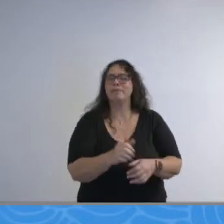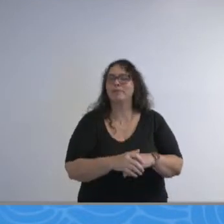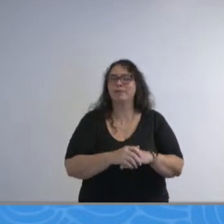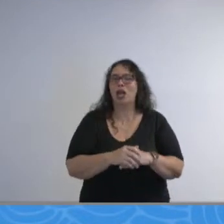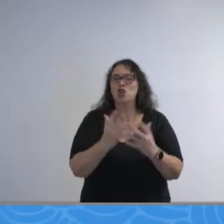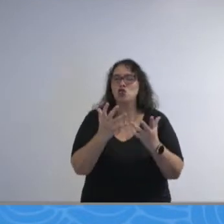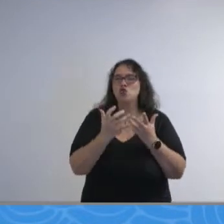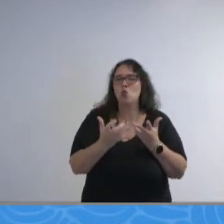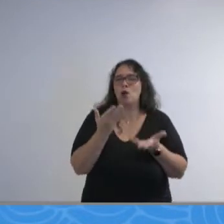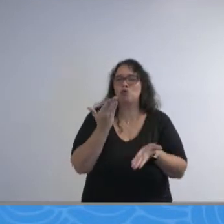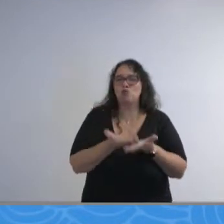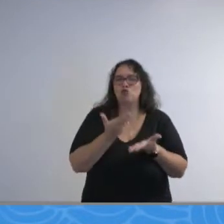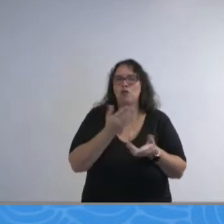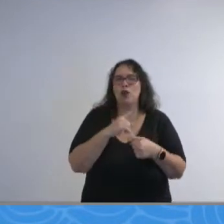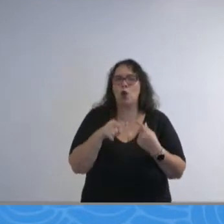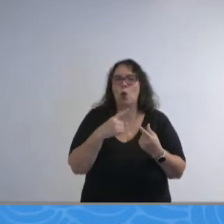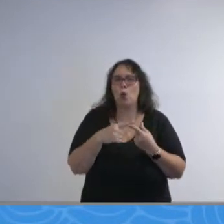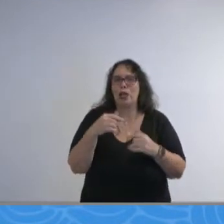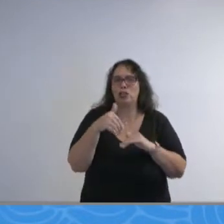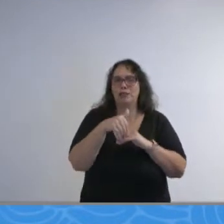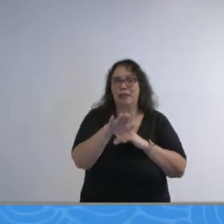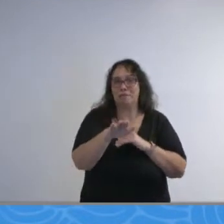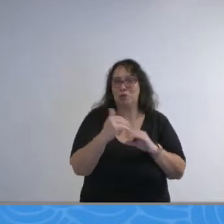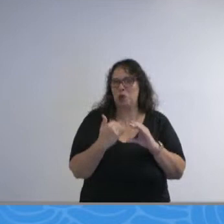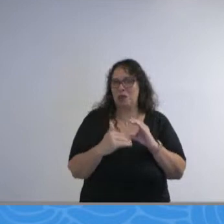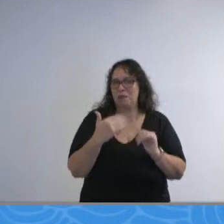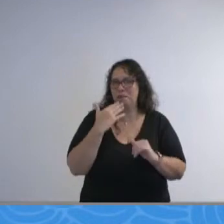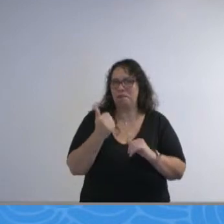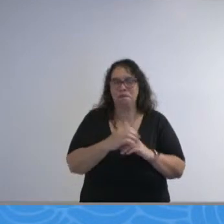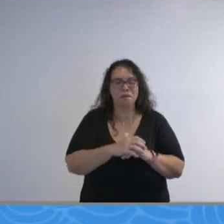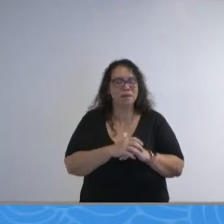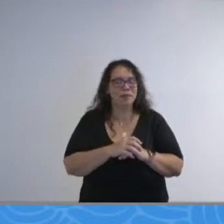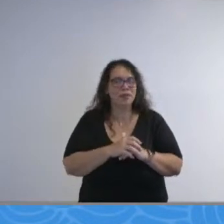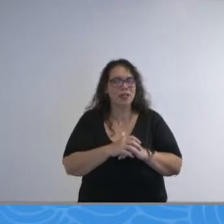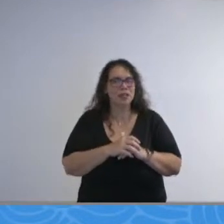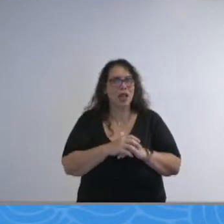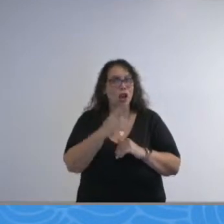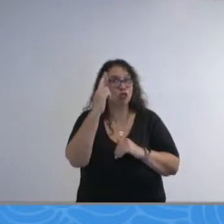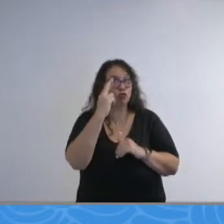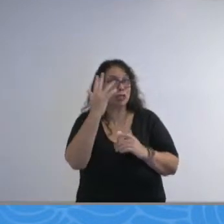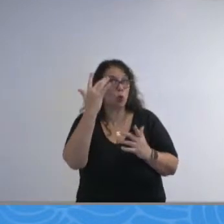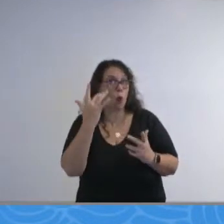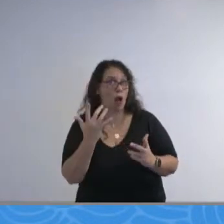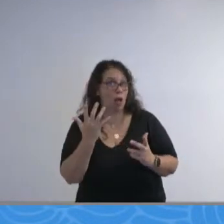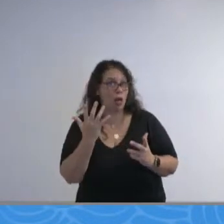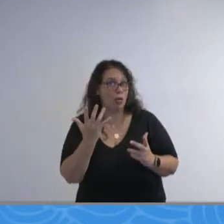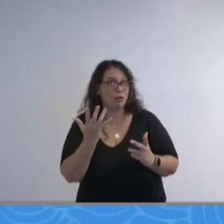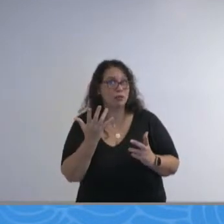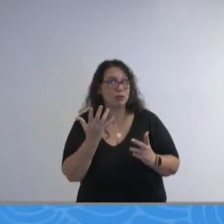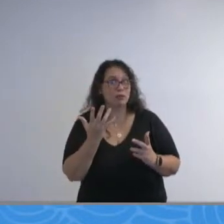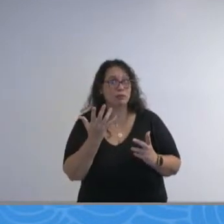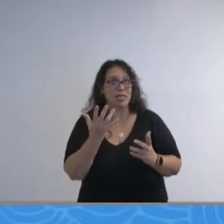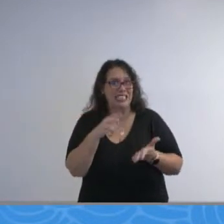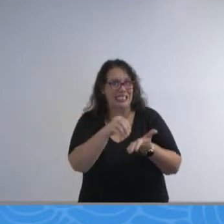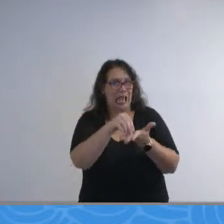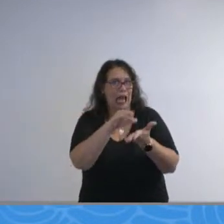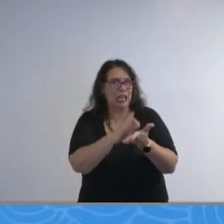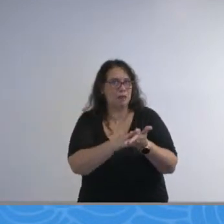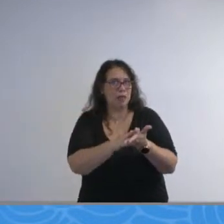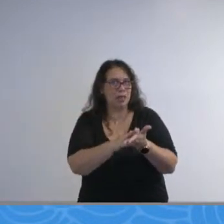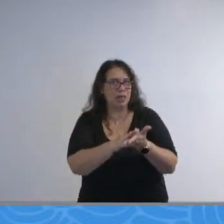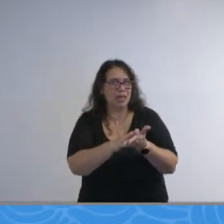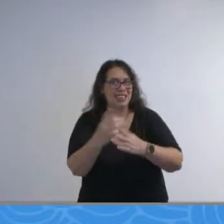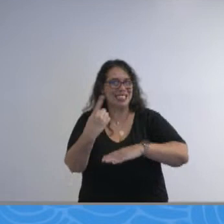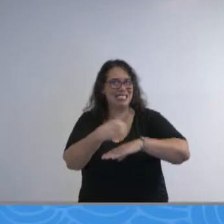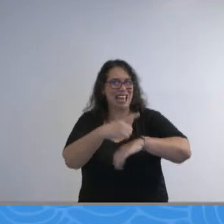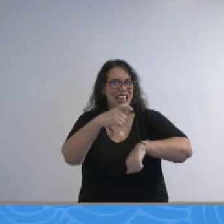writing and you want proof of when you did that. And the school, the reason you need to document the date is because